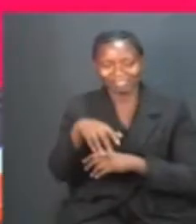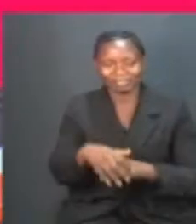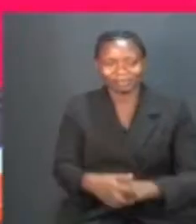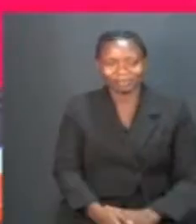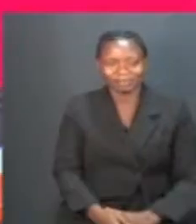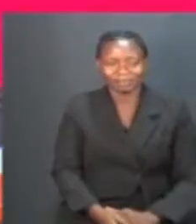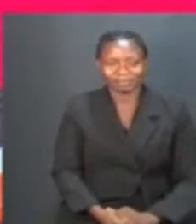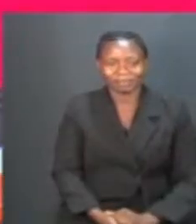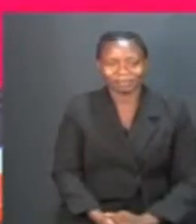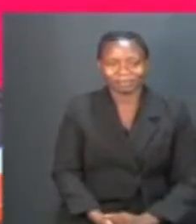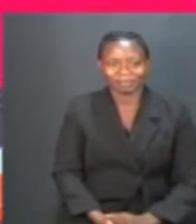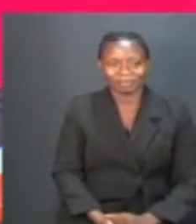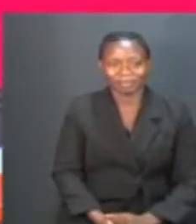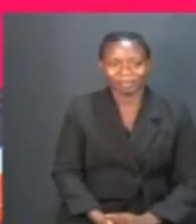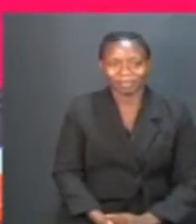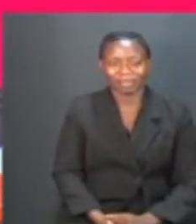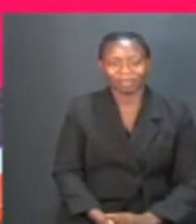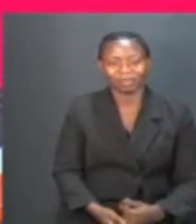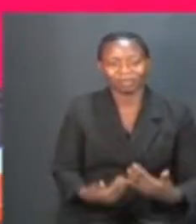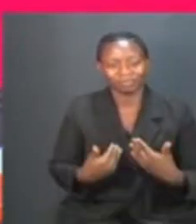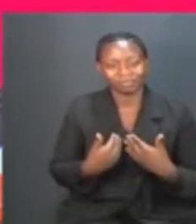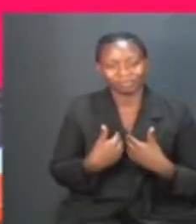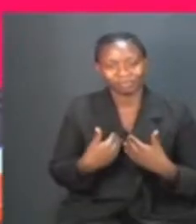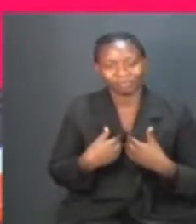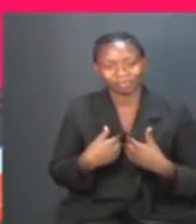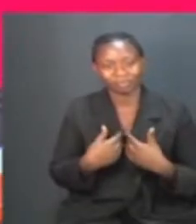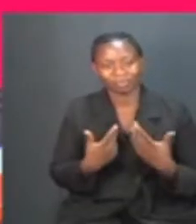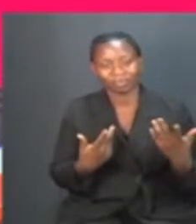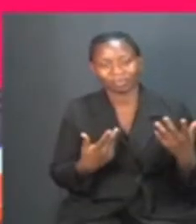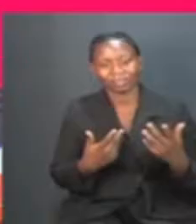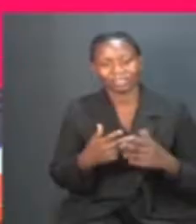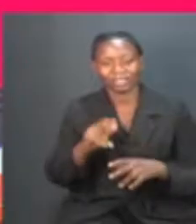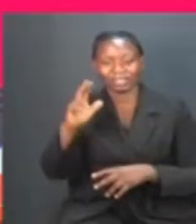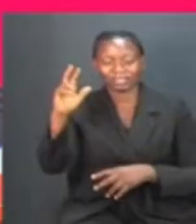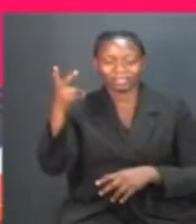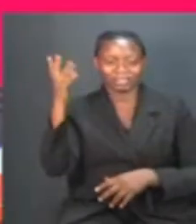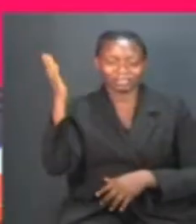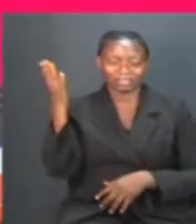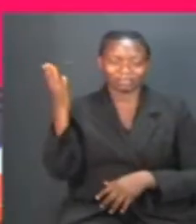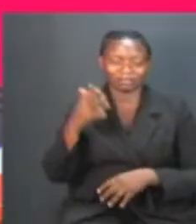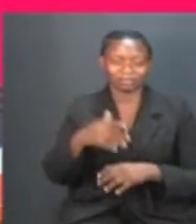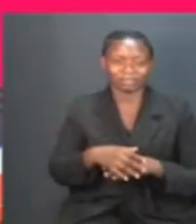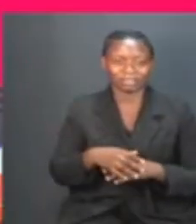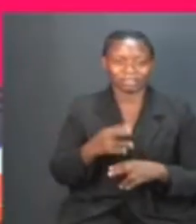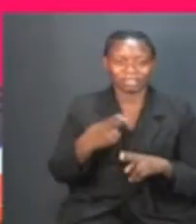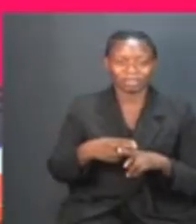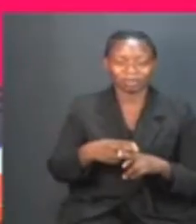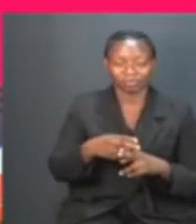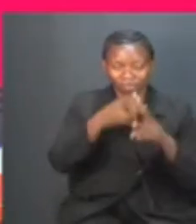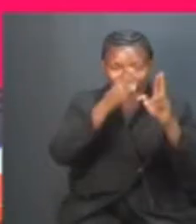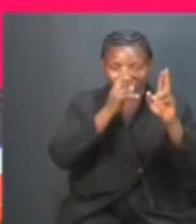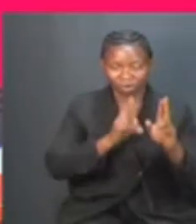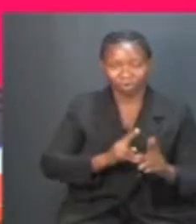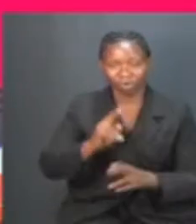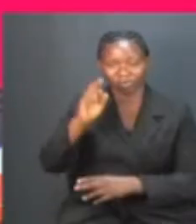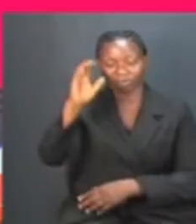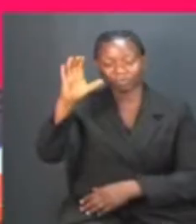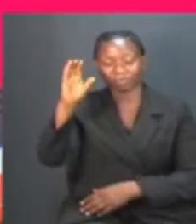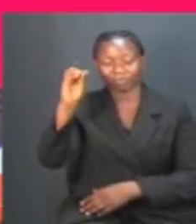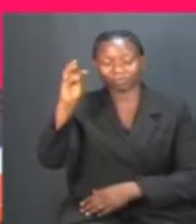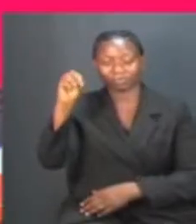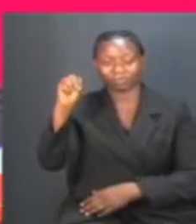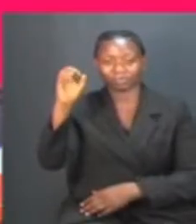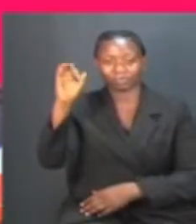Yes, we have the third statement by agreement standing in the name of Honorable Comfort Doyo